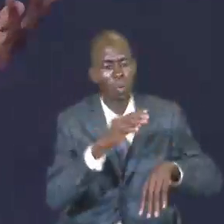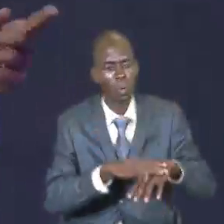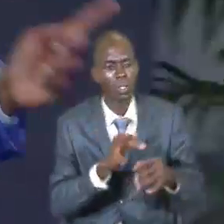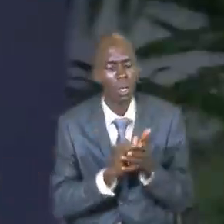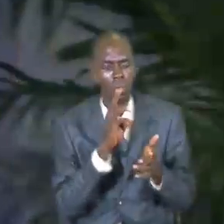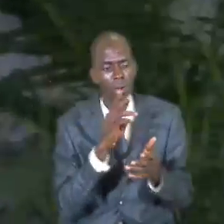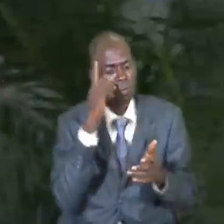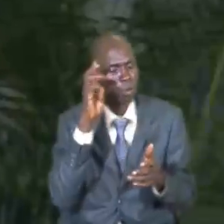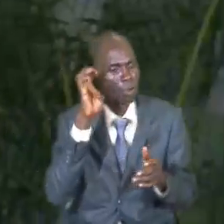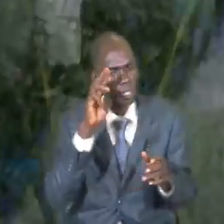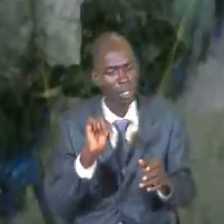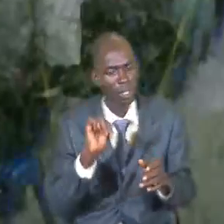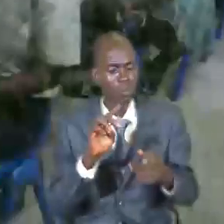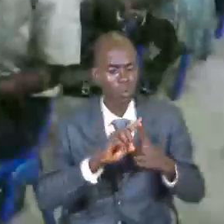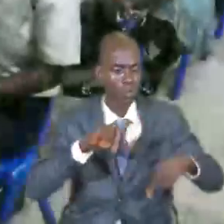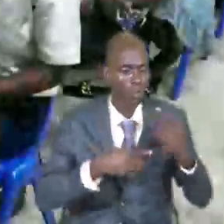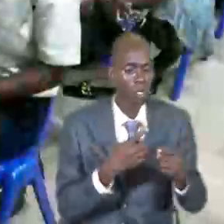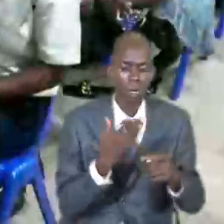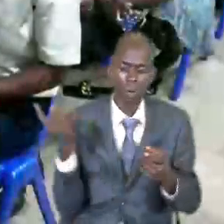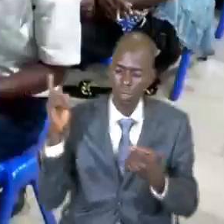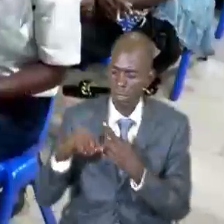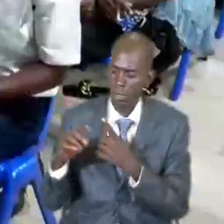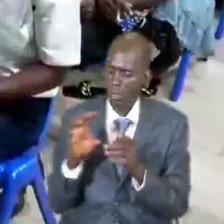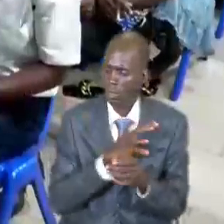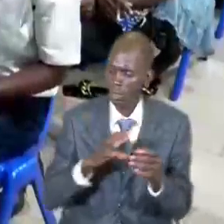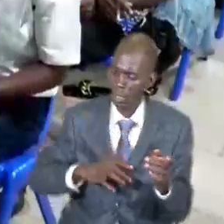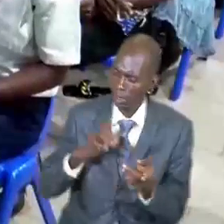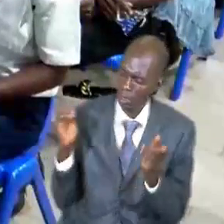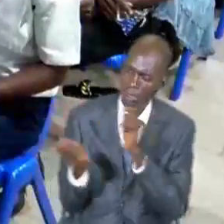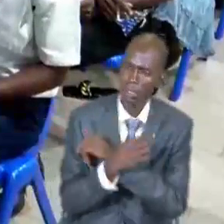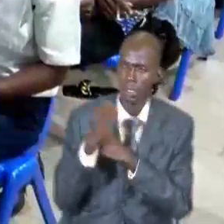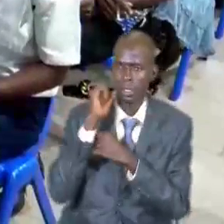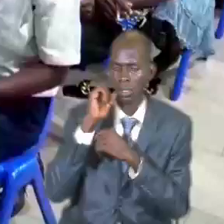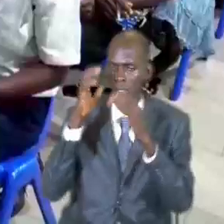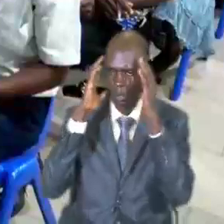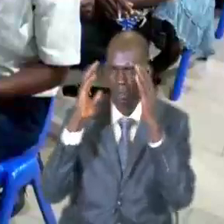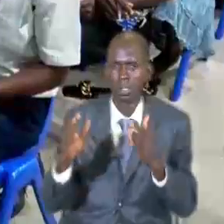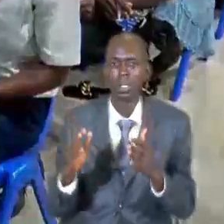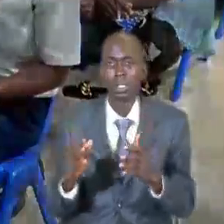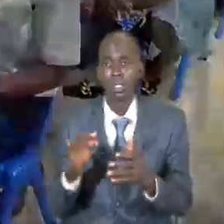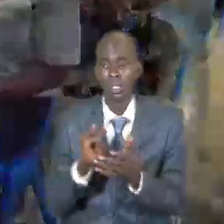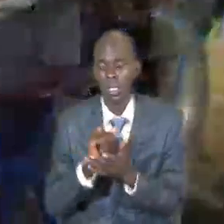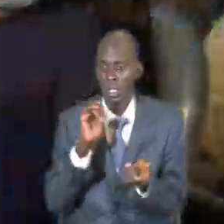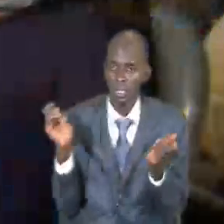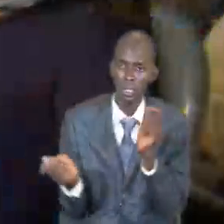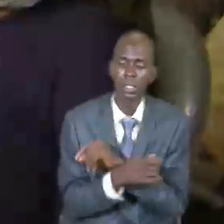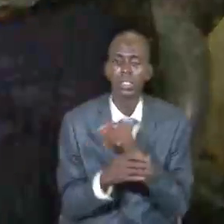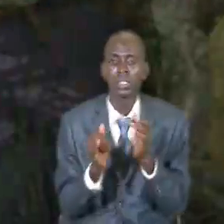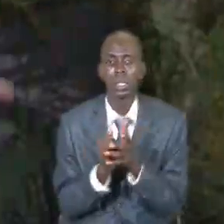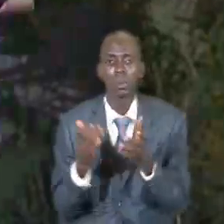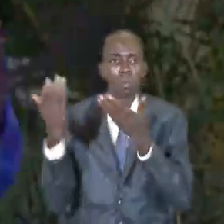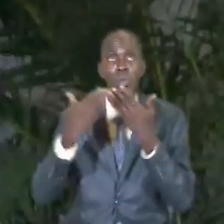him up and interrupted his life. Interruption that brings miracle will come to you. Interruption that